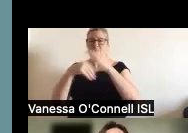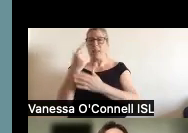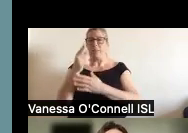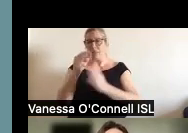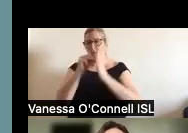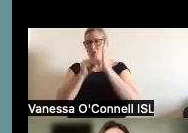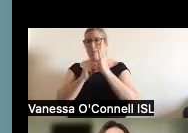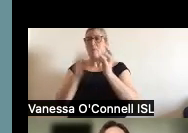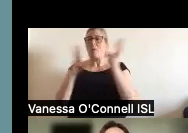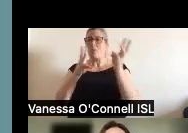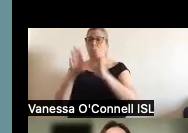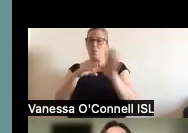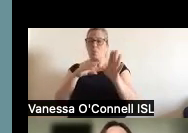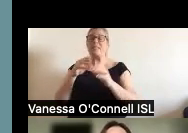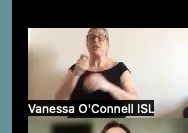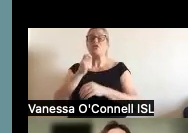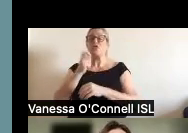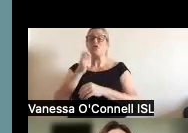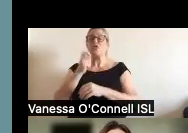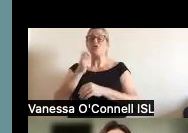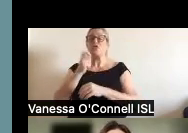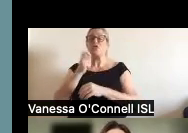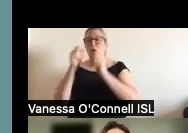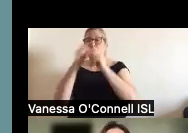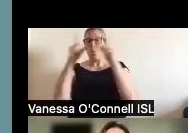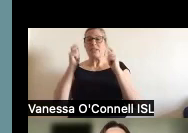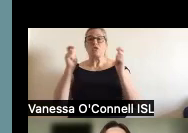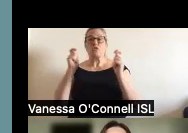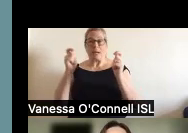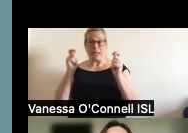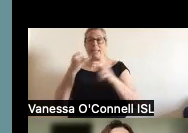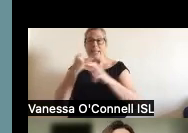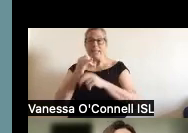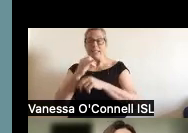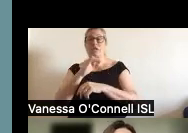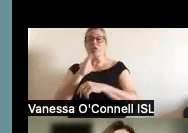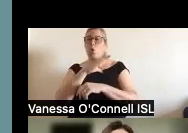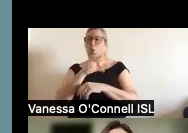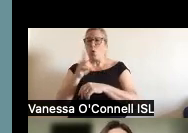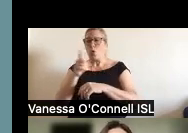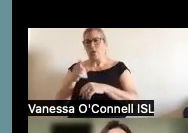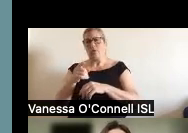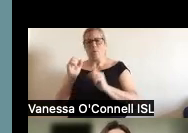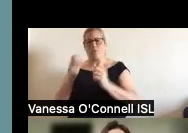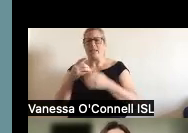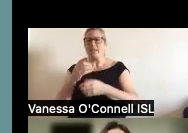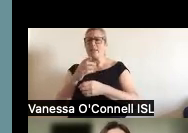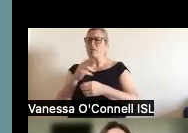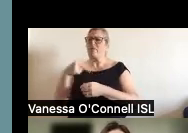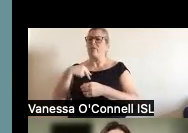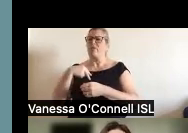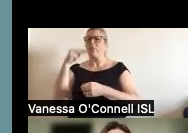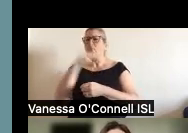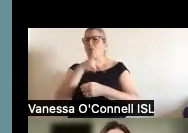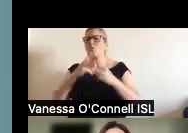Traveller Cultural Awareness Training Group down in Cork to provide some of the sessions. It was really, really important that Women for Election work